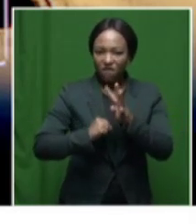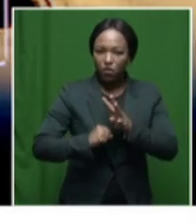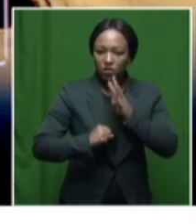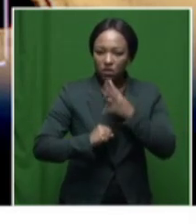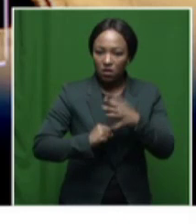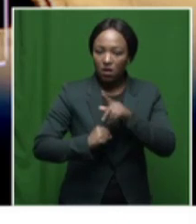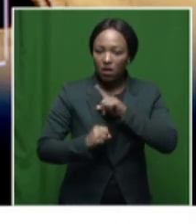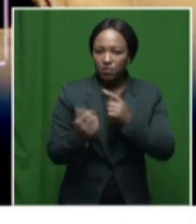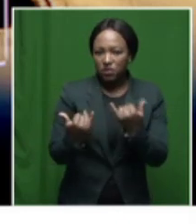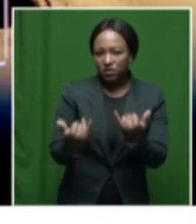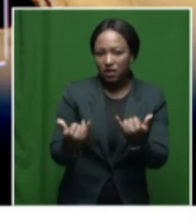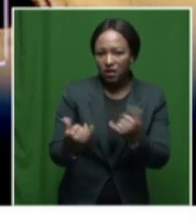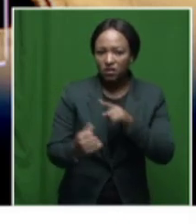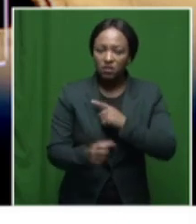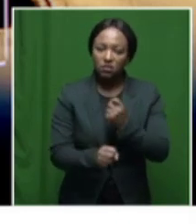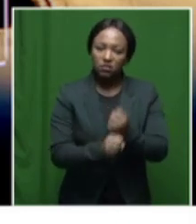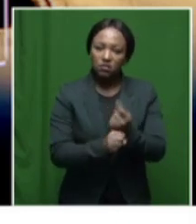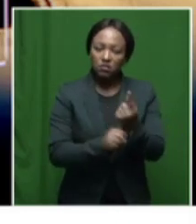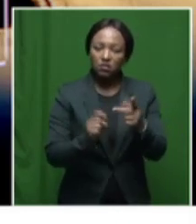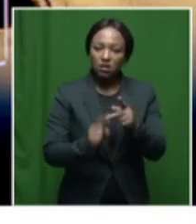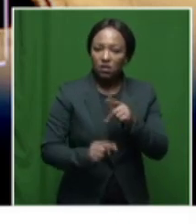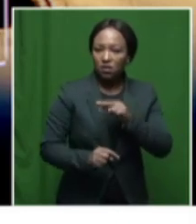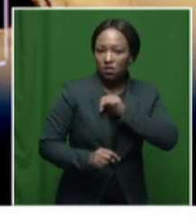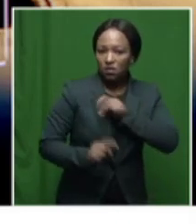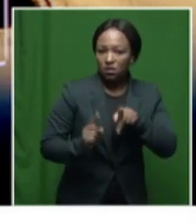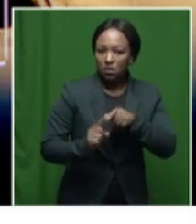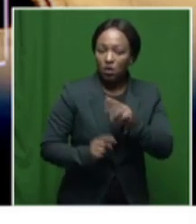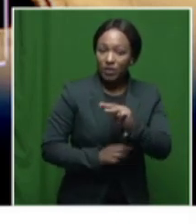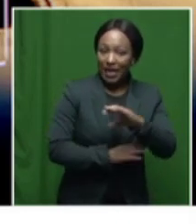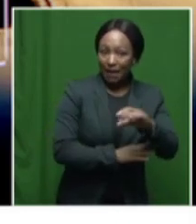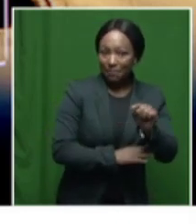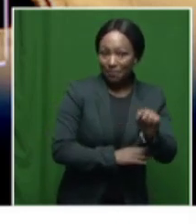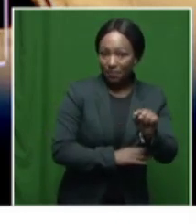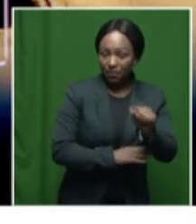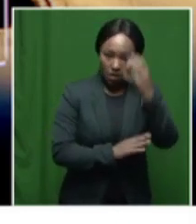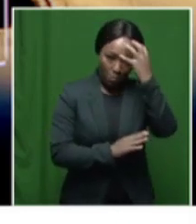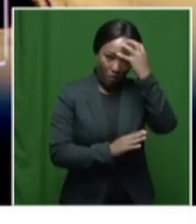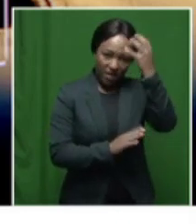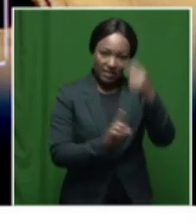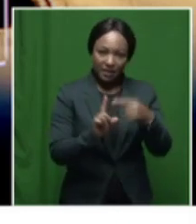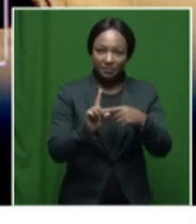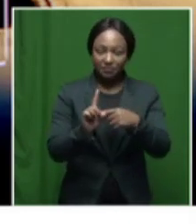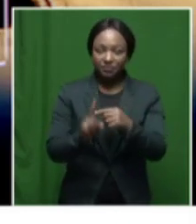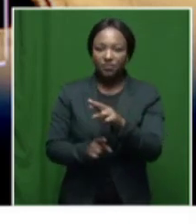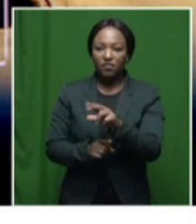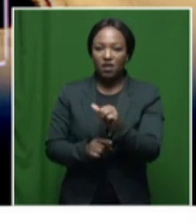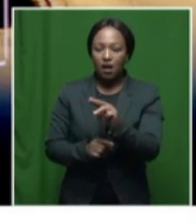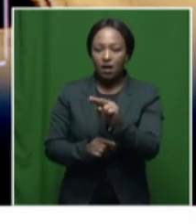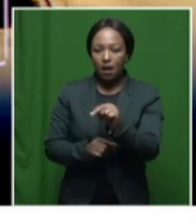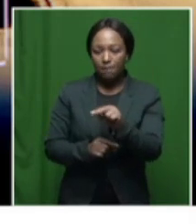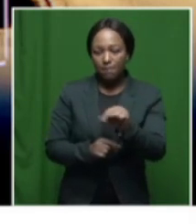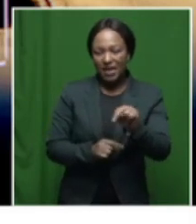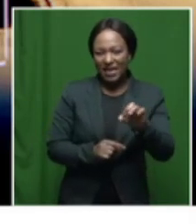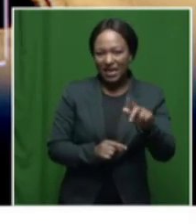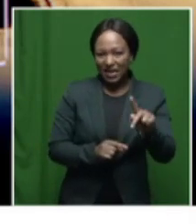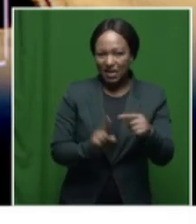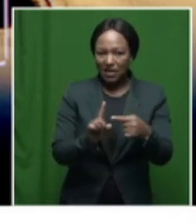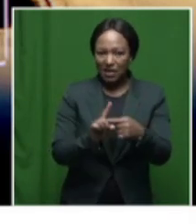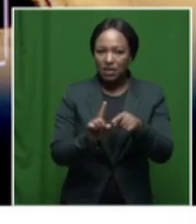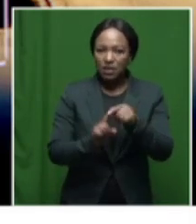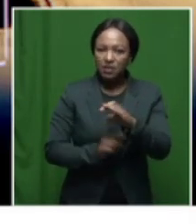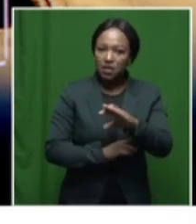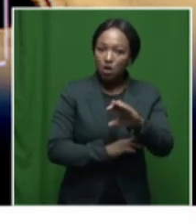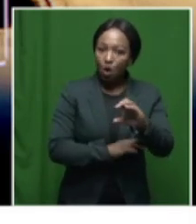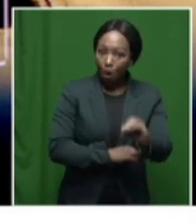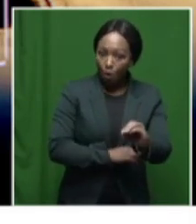cases recorded in Gauteng, KwaZulu-Natal and the Western Cape. Professor Ramneek Ahluwalia is a medical expert as well as CEO of